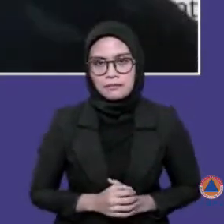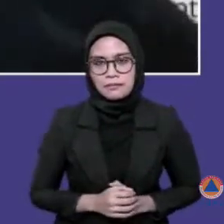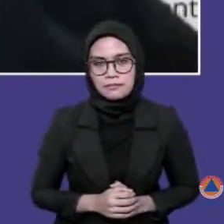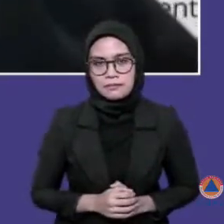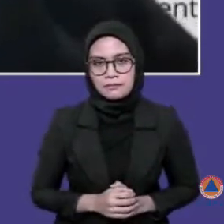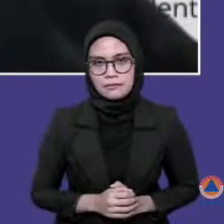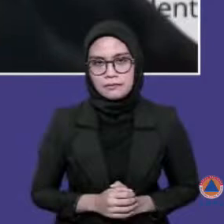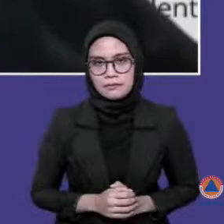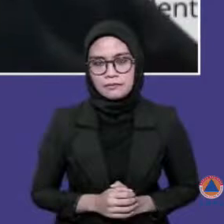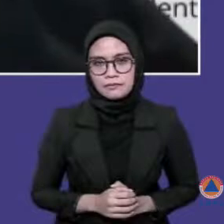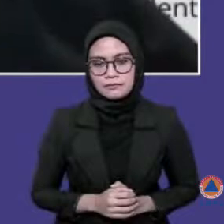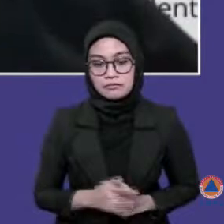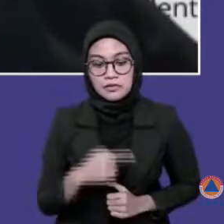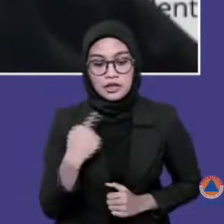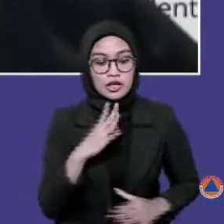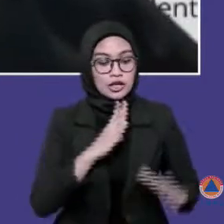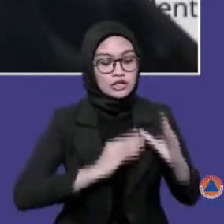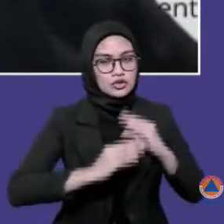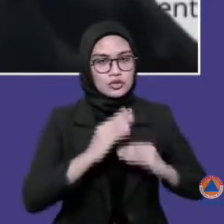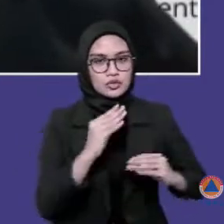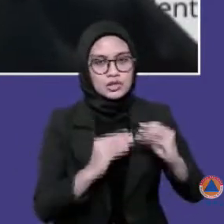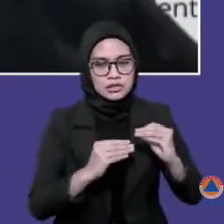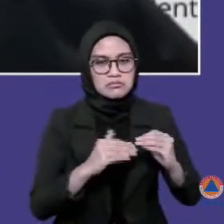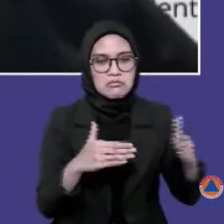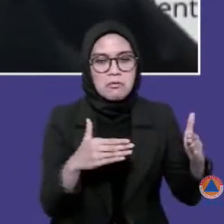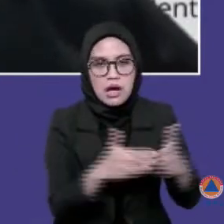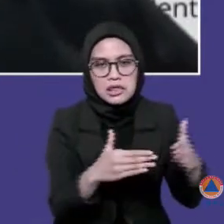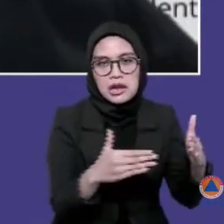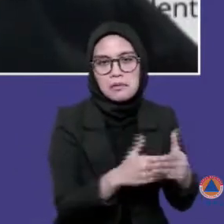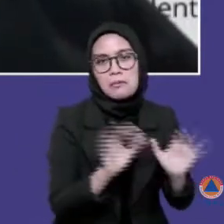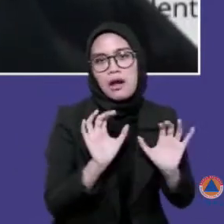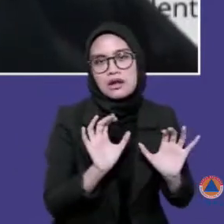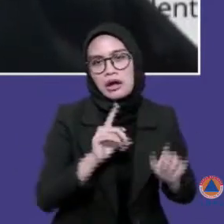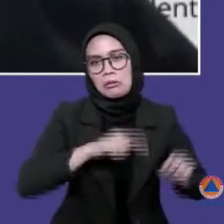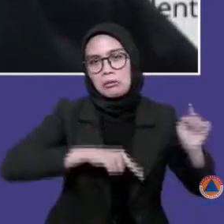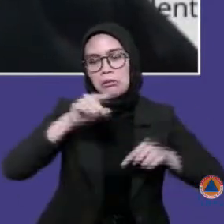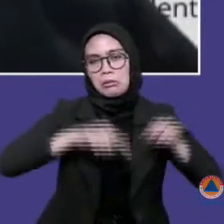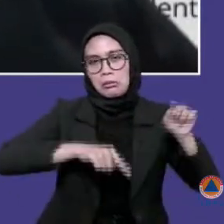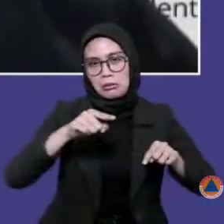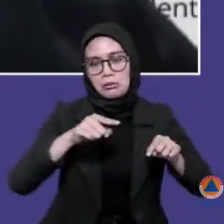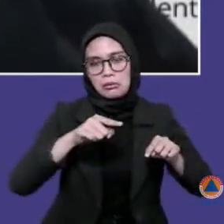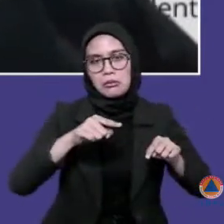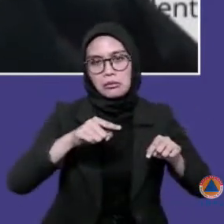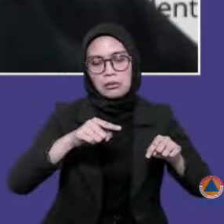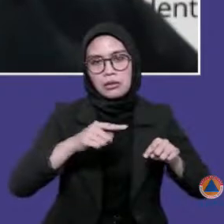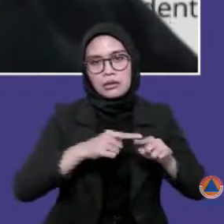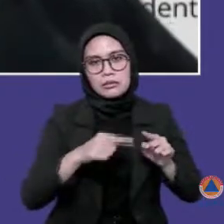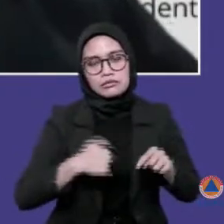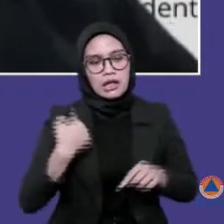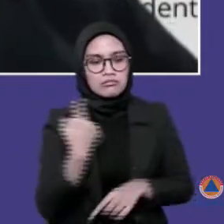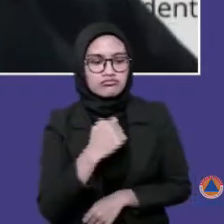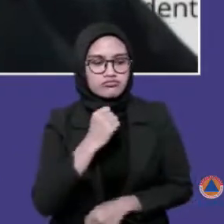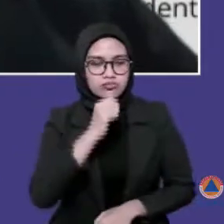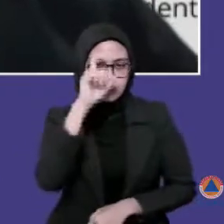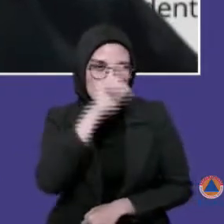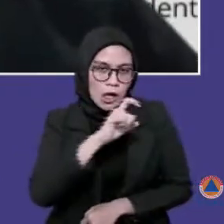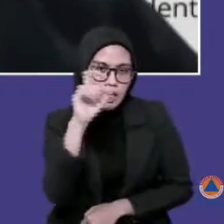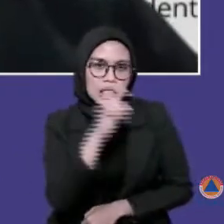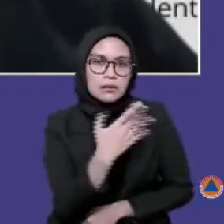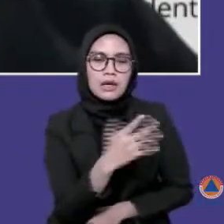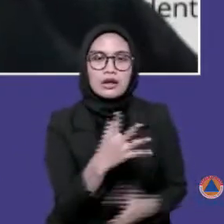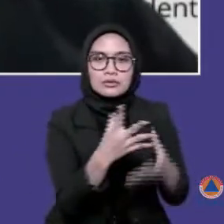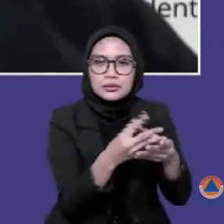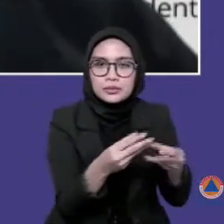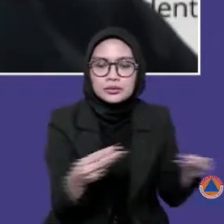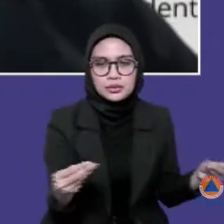we always discuss about any obstacles that happened, and we try to overcome